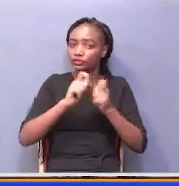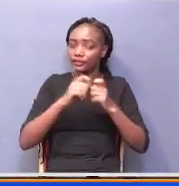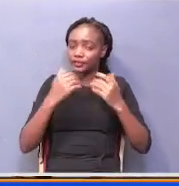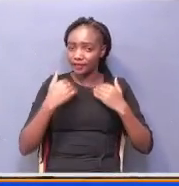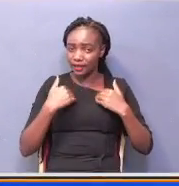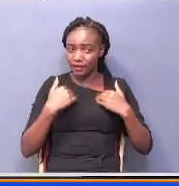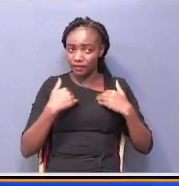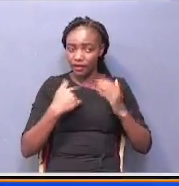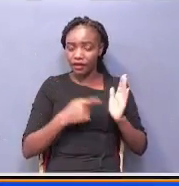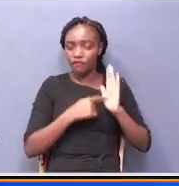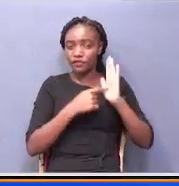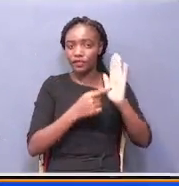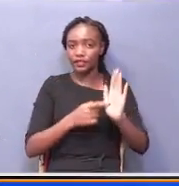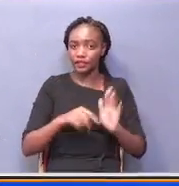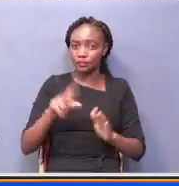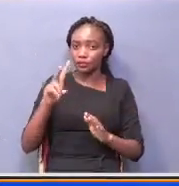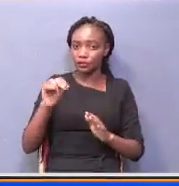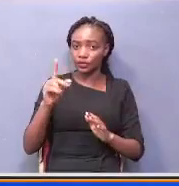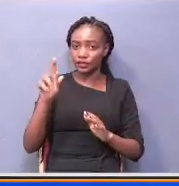Nairobi Expressway,